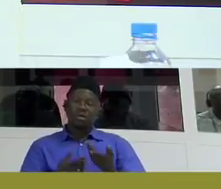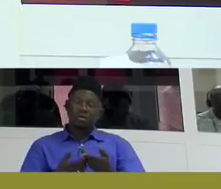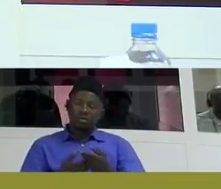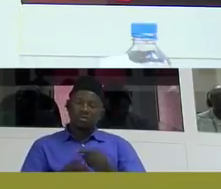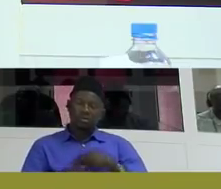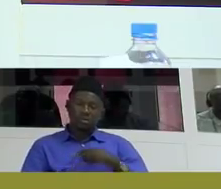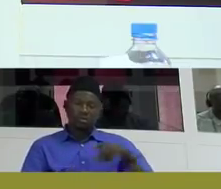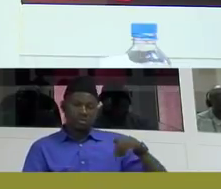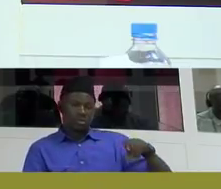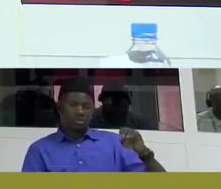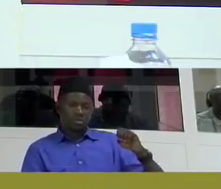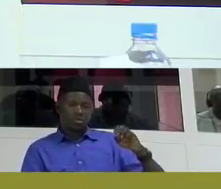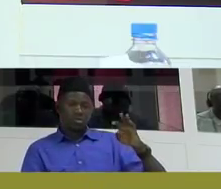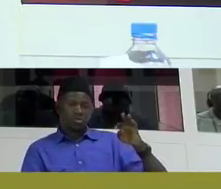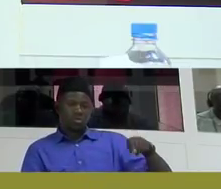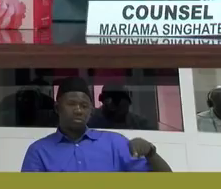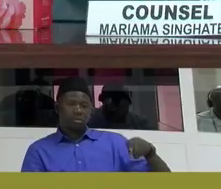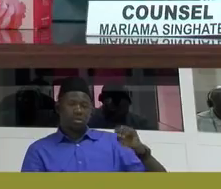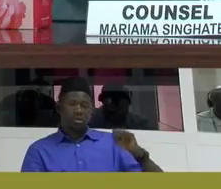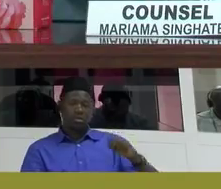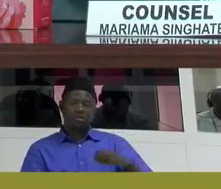in all his efforts,